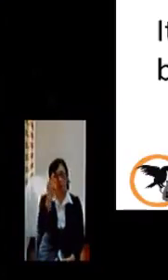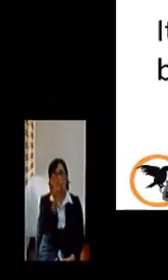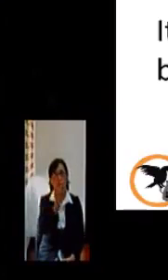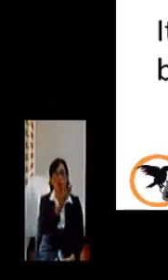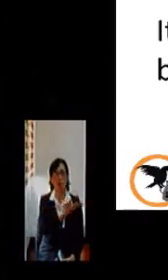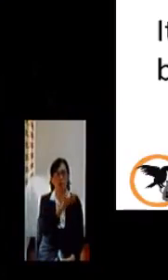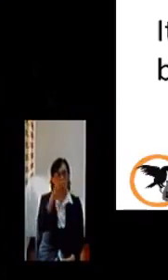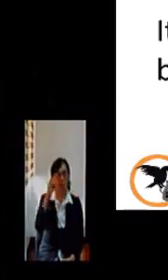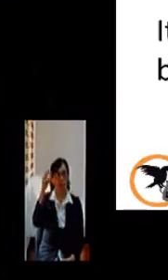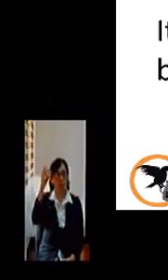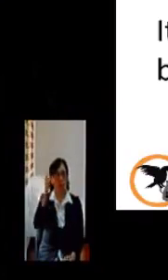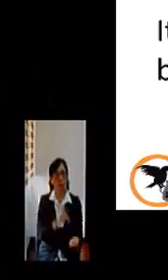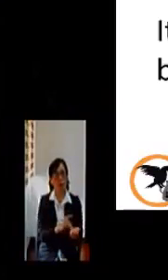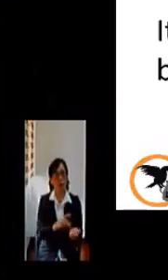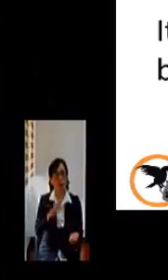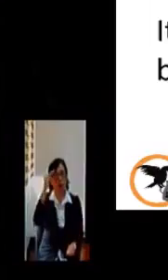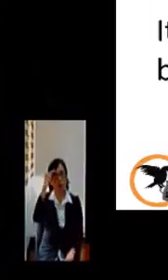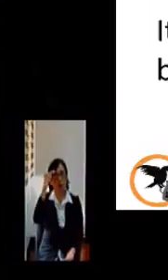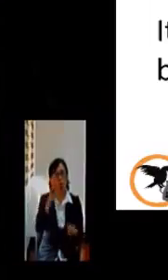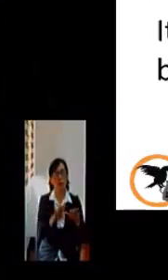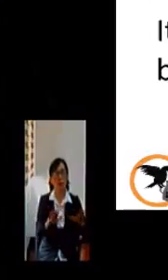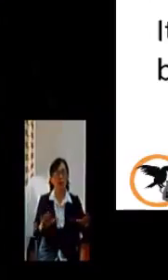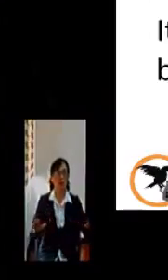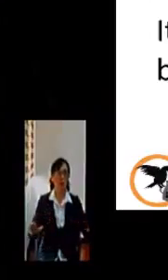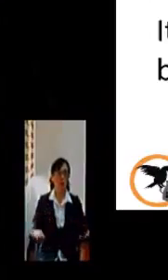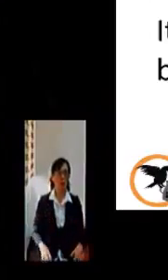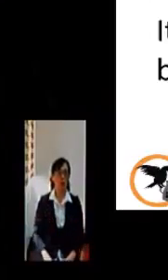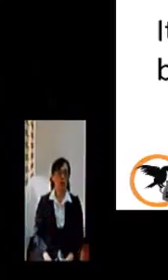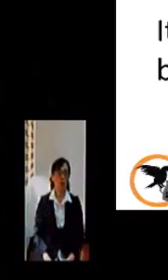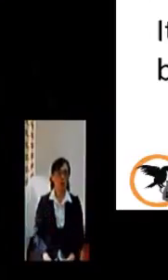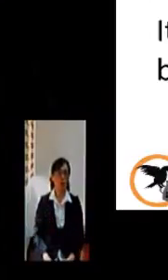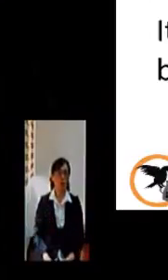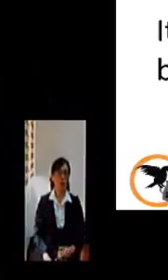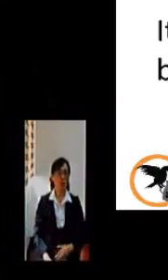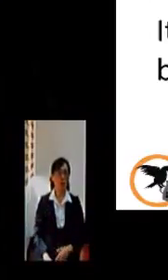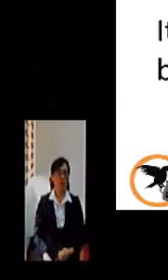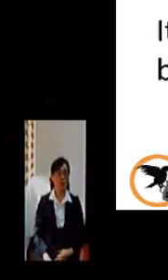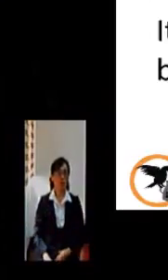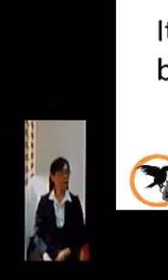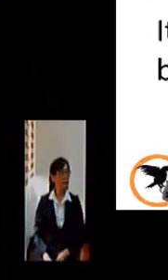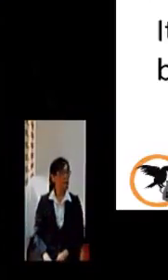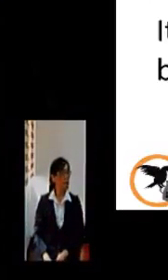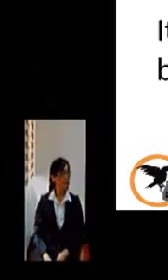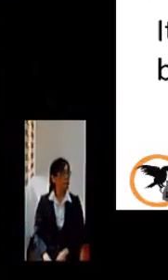my children, and for people and planet. Salamat.